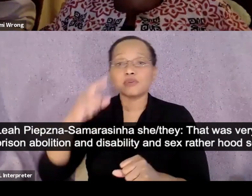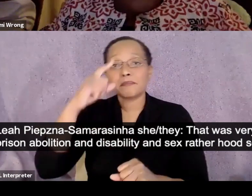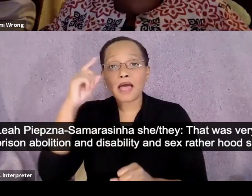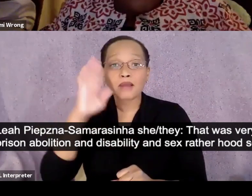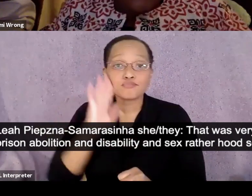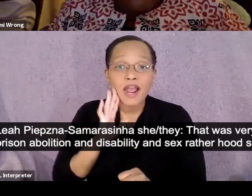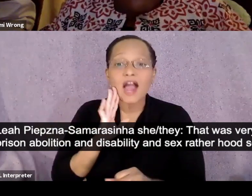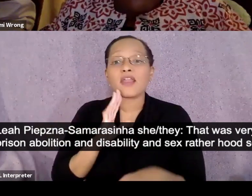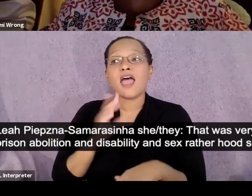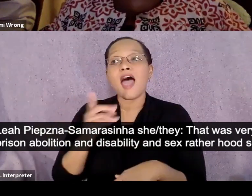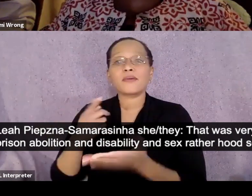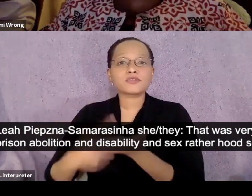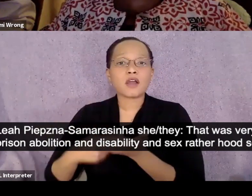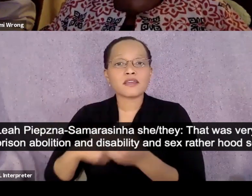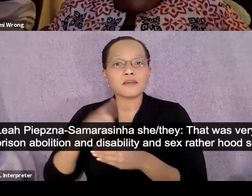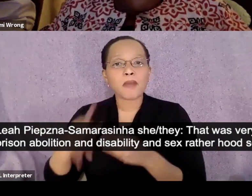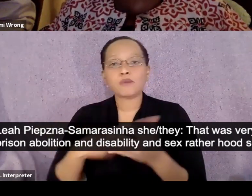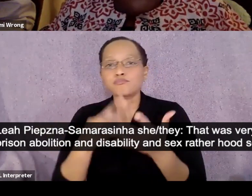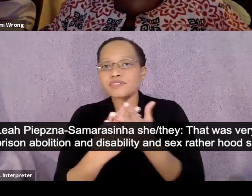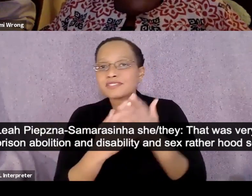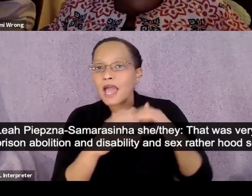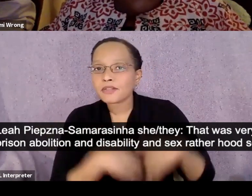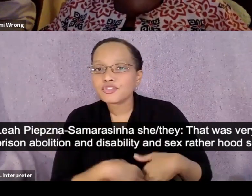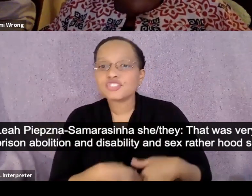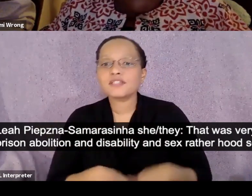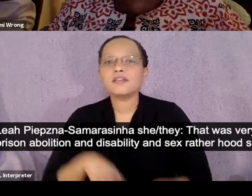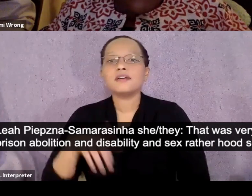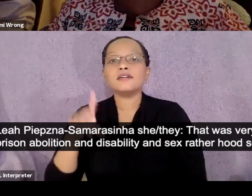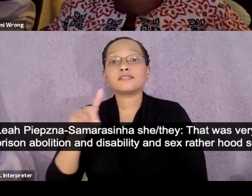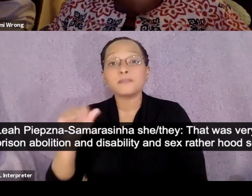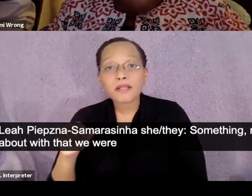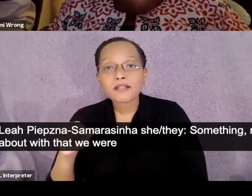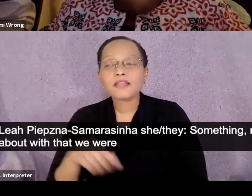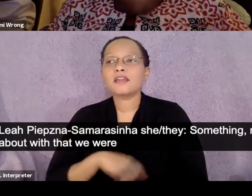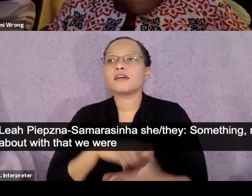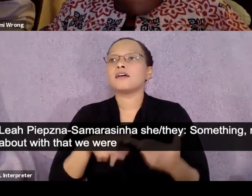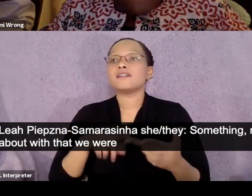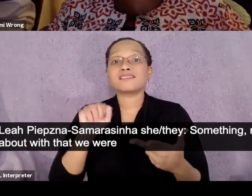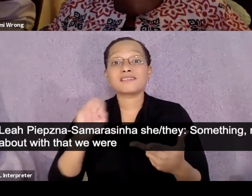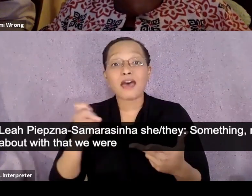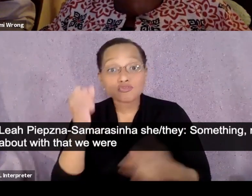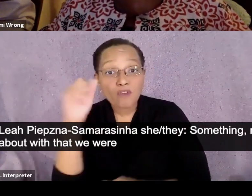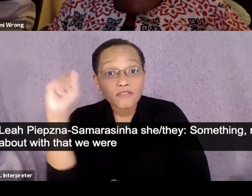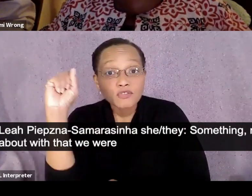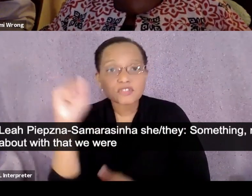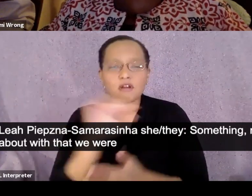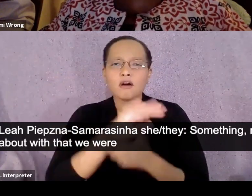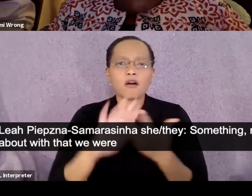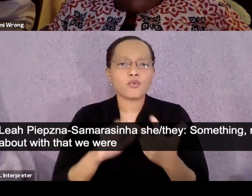prison abolition and disability and psych survivorhood was so important. Something my friend and